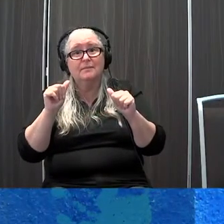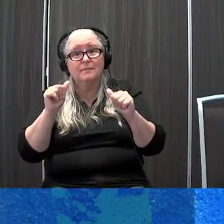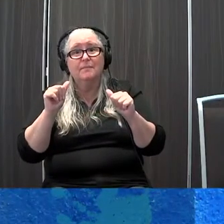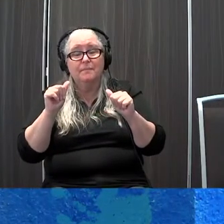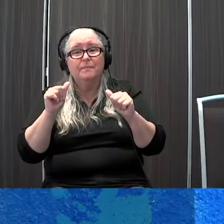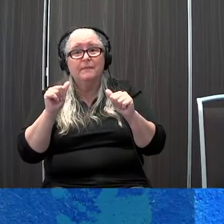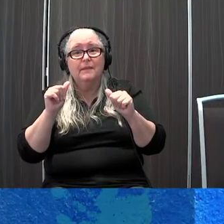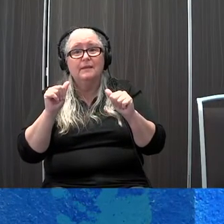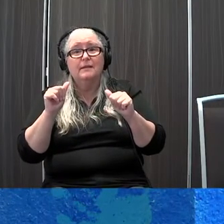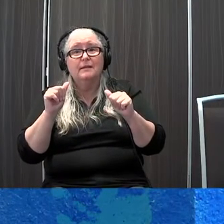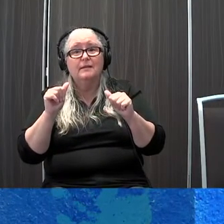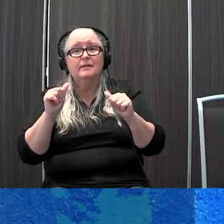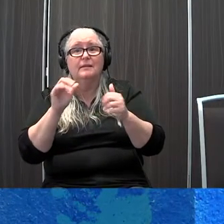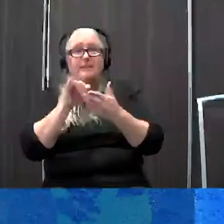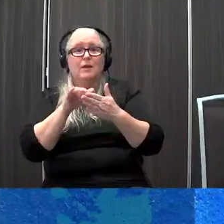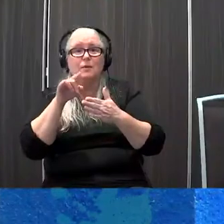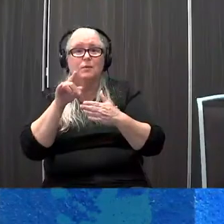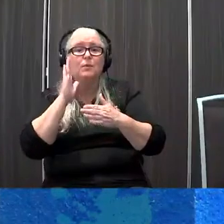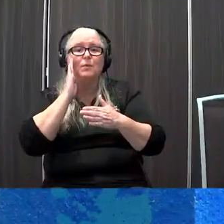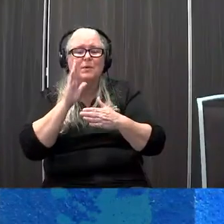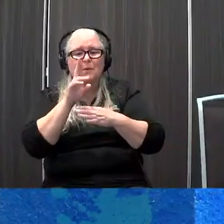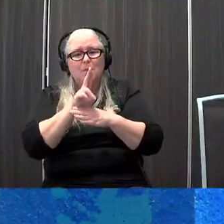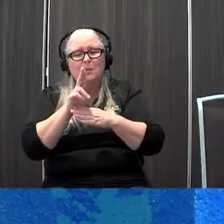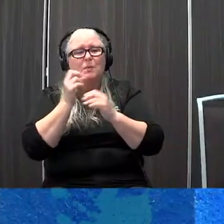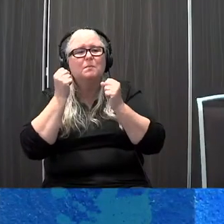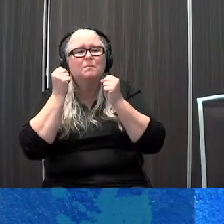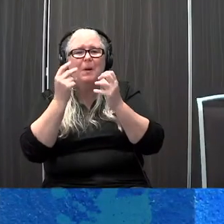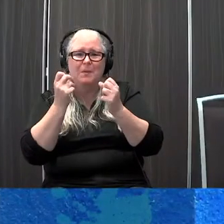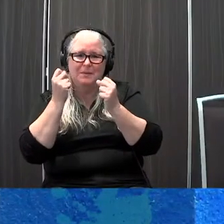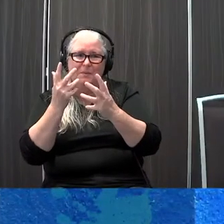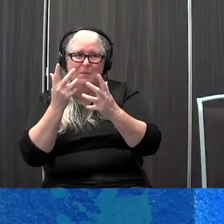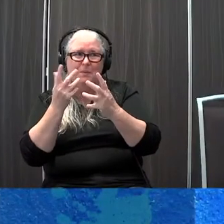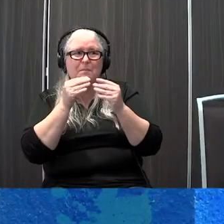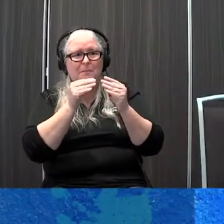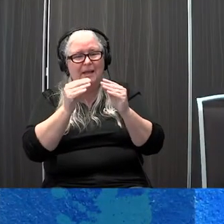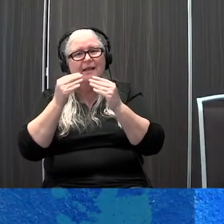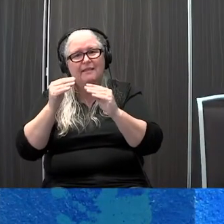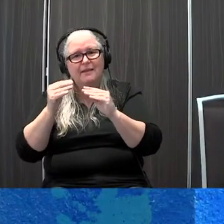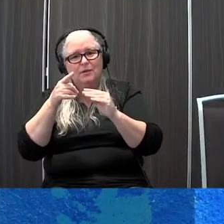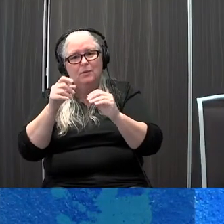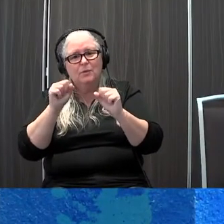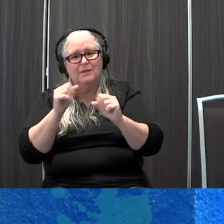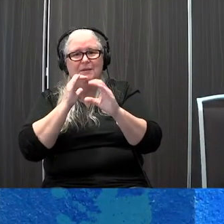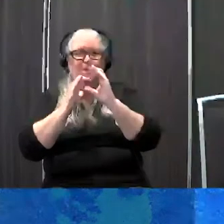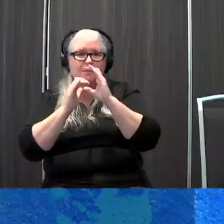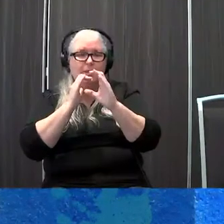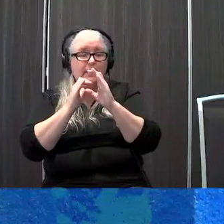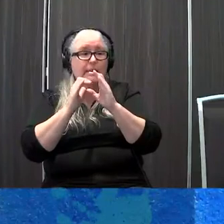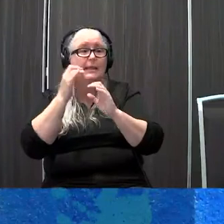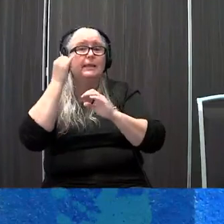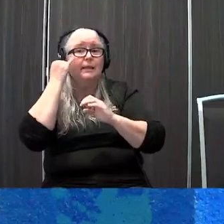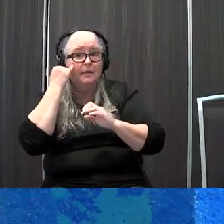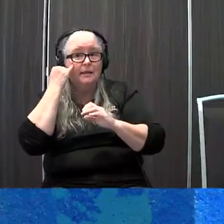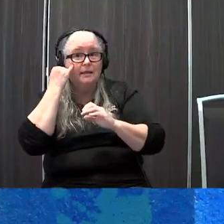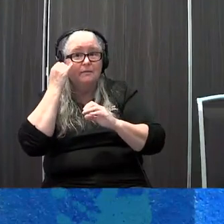likely that you will be using multiple of these methods as you communicate even if even